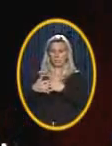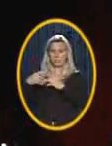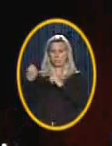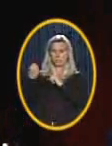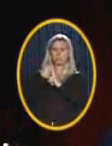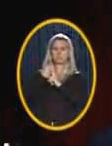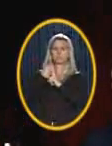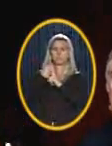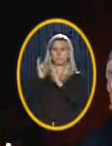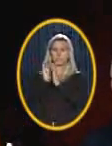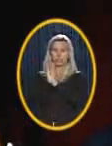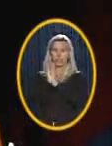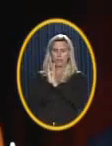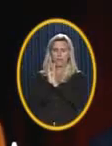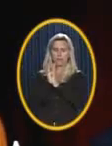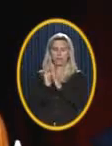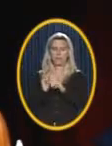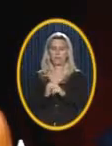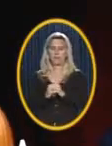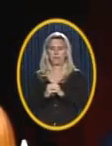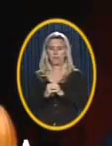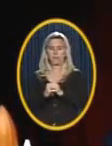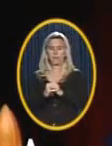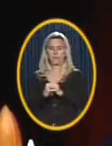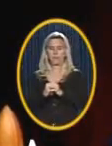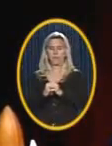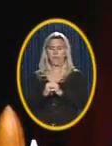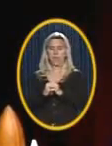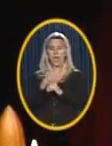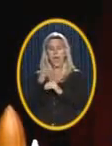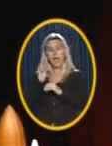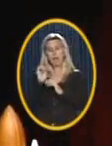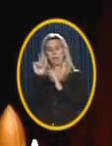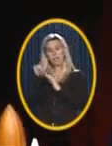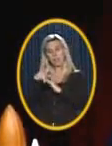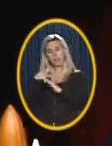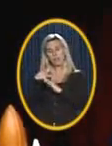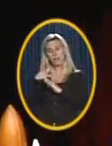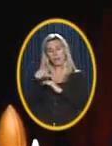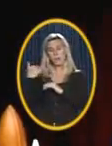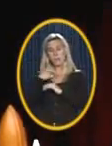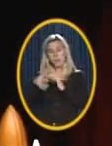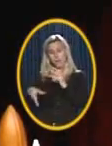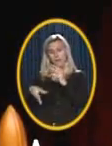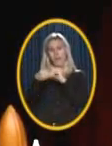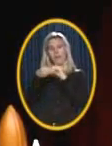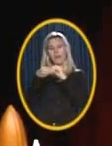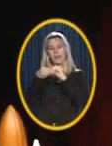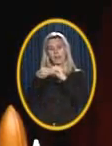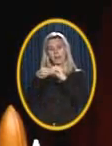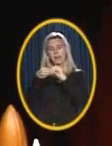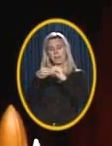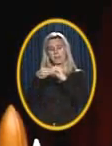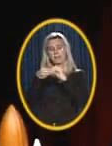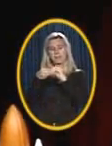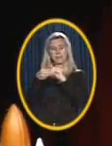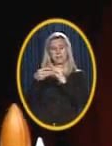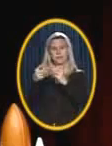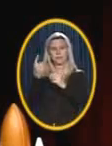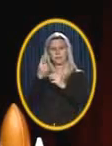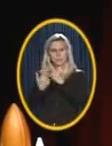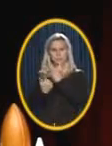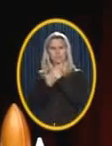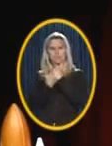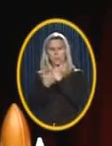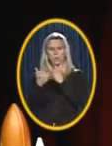and socked the vehicle good. And consequently, we put in some water logs out there under the vehicle